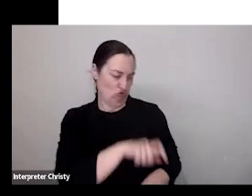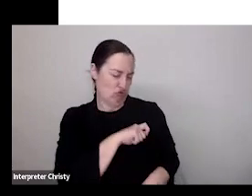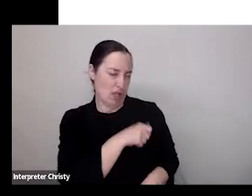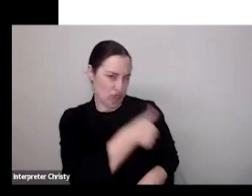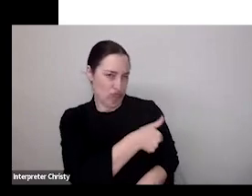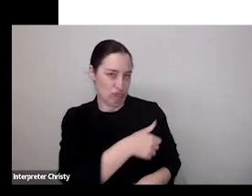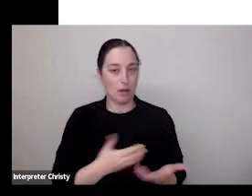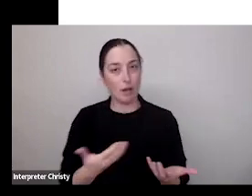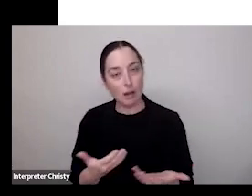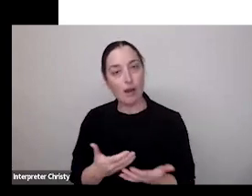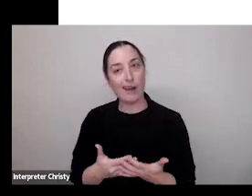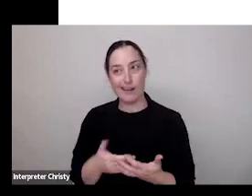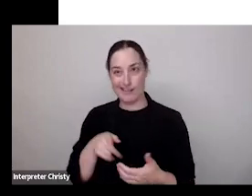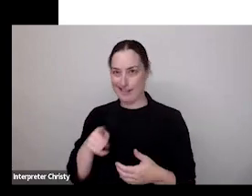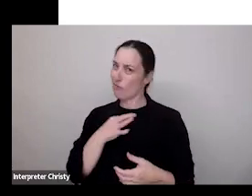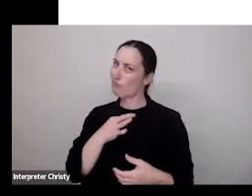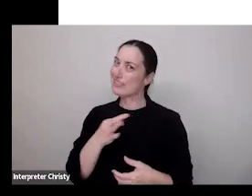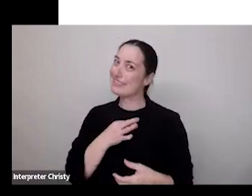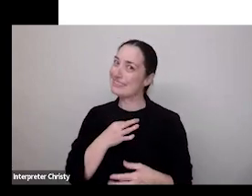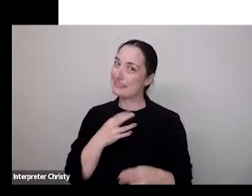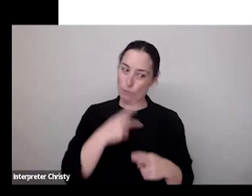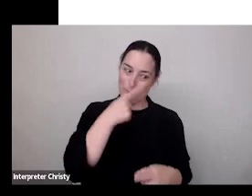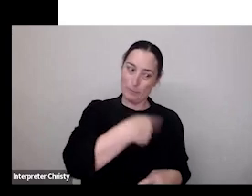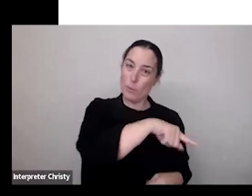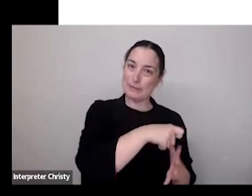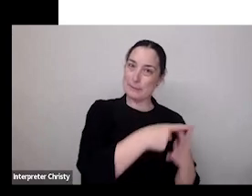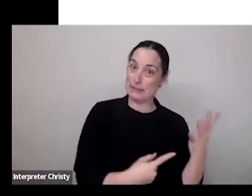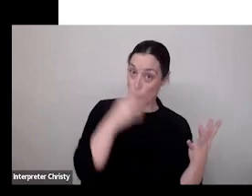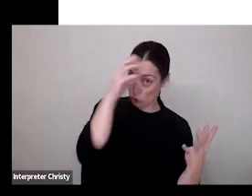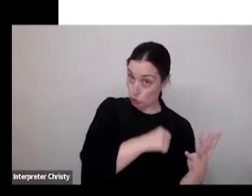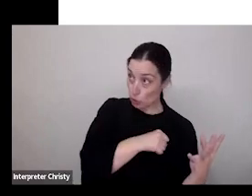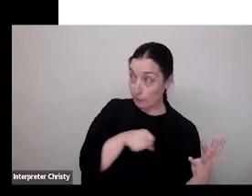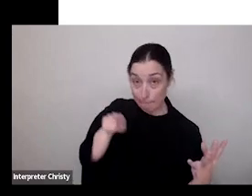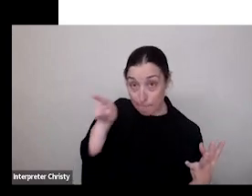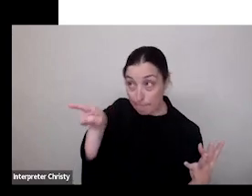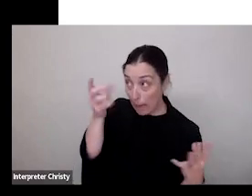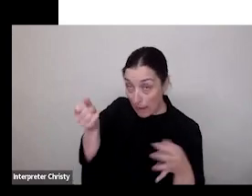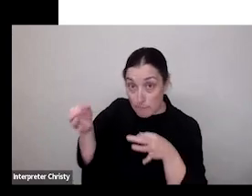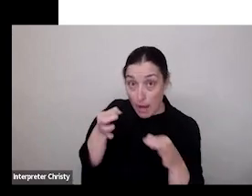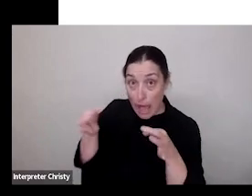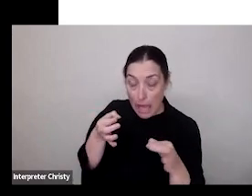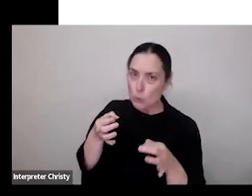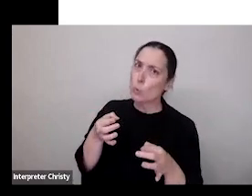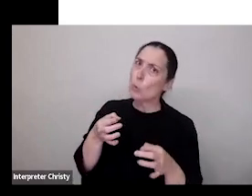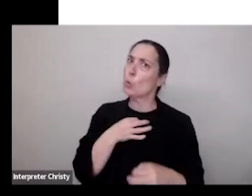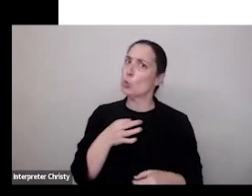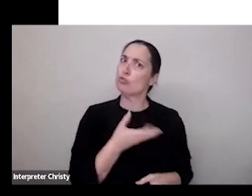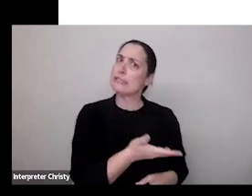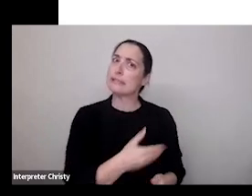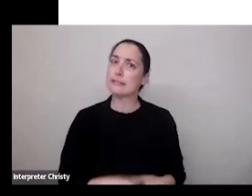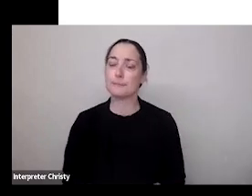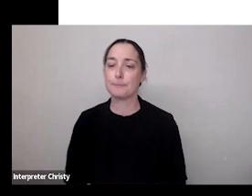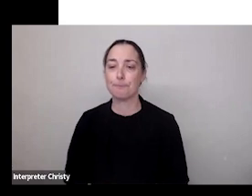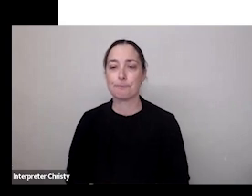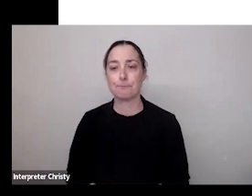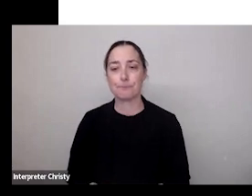of registries, that is a risky process for people with disability to assume that someone else has a plan for them. There was another